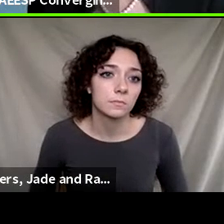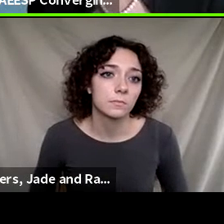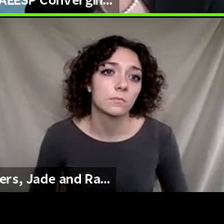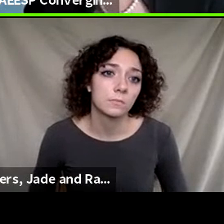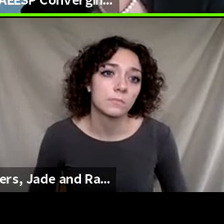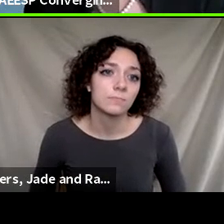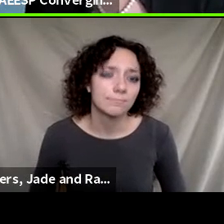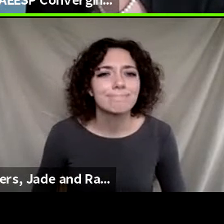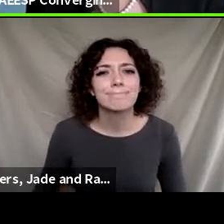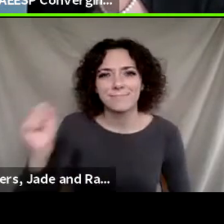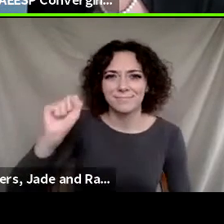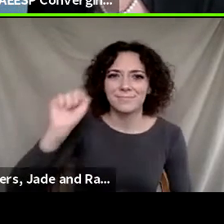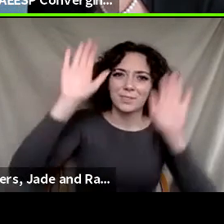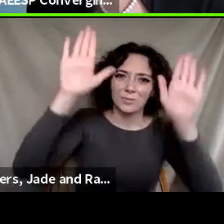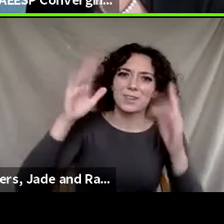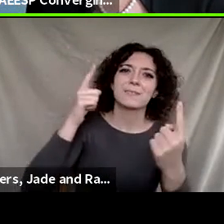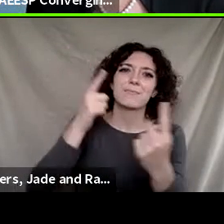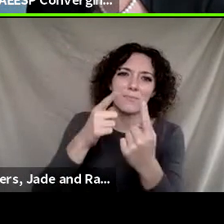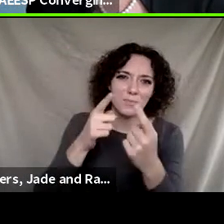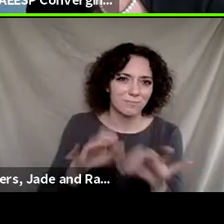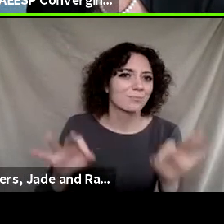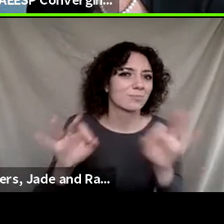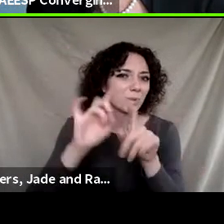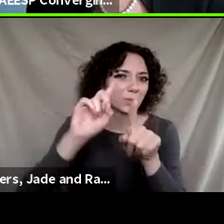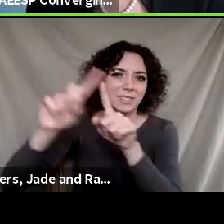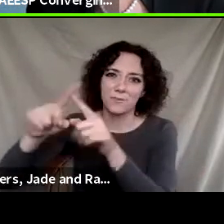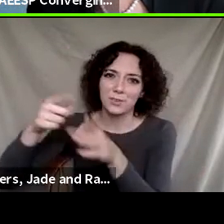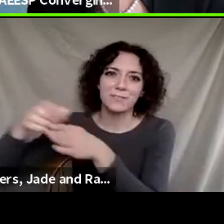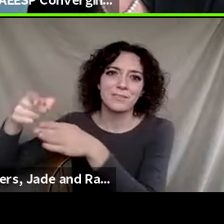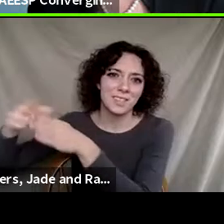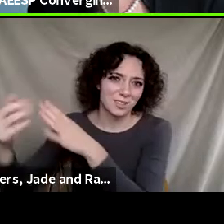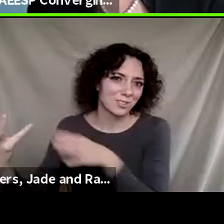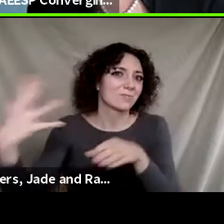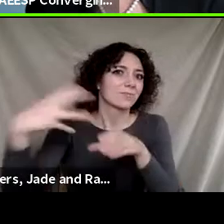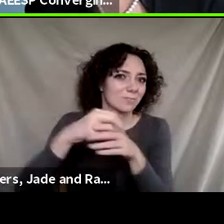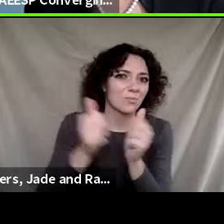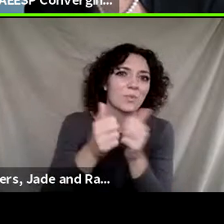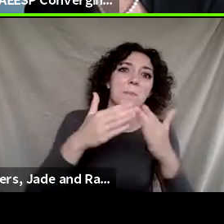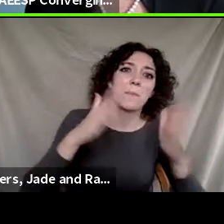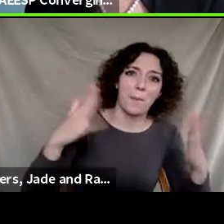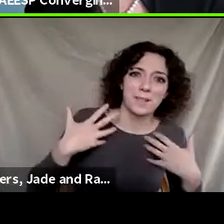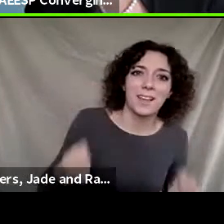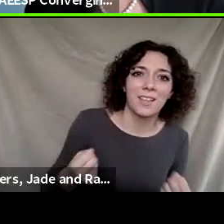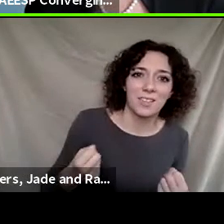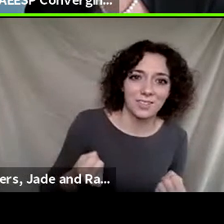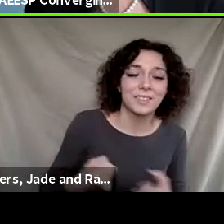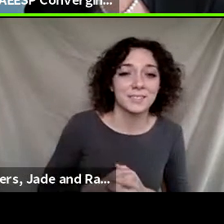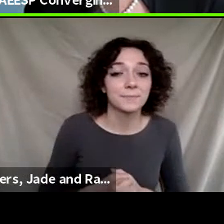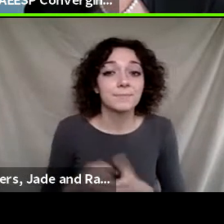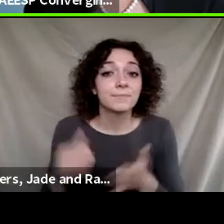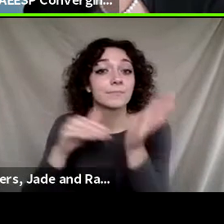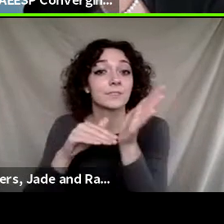Yeah, great point about engaging all the different fields, public health and others. Dr. Hobbs?